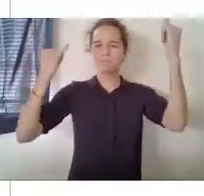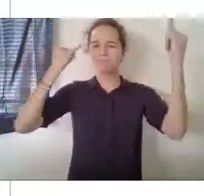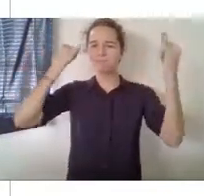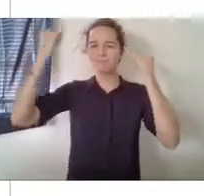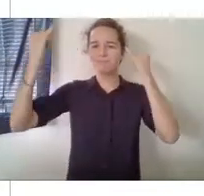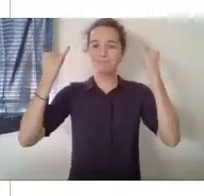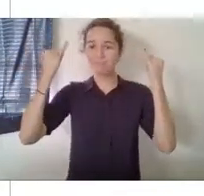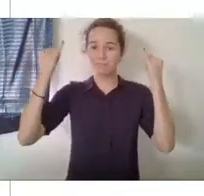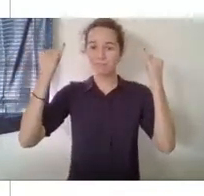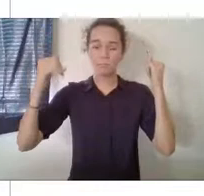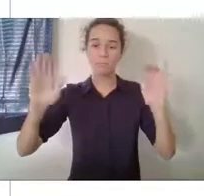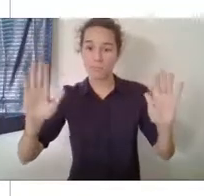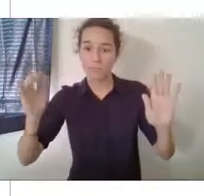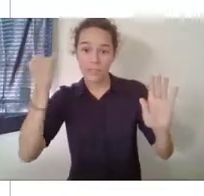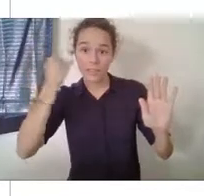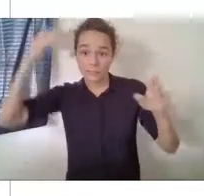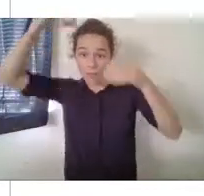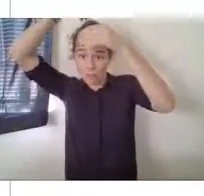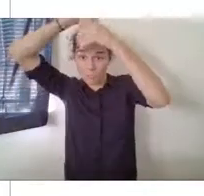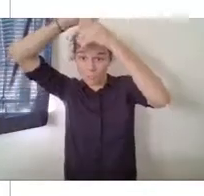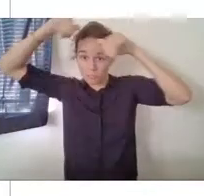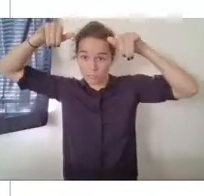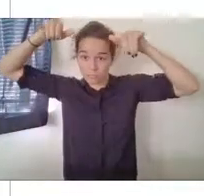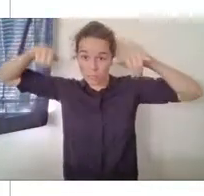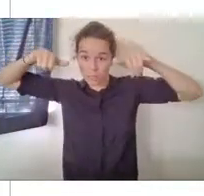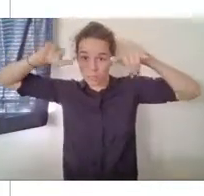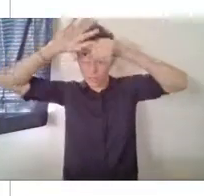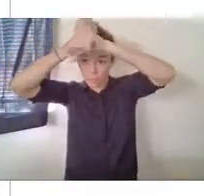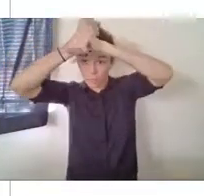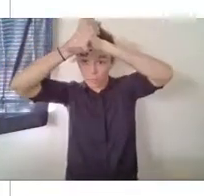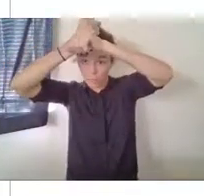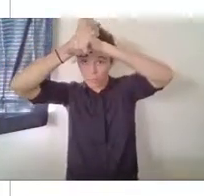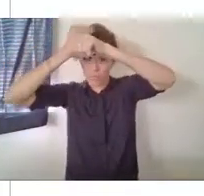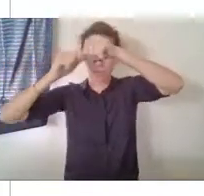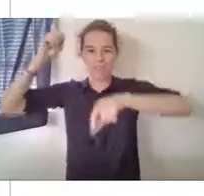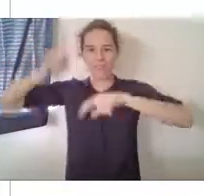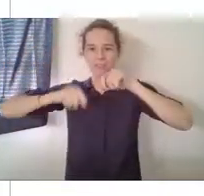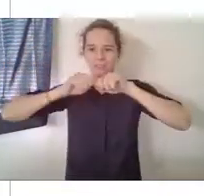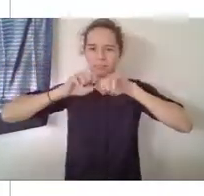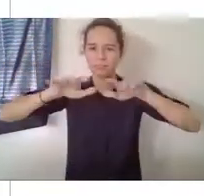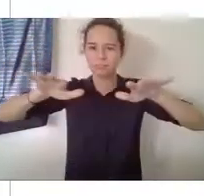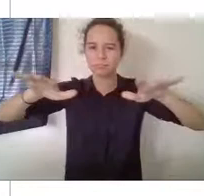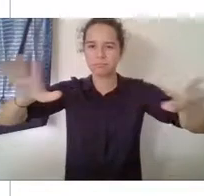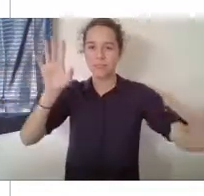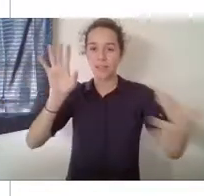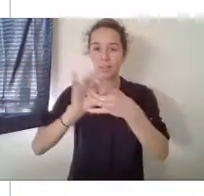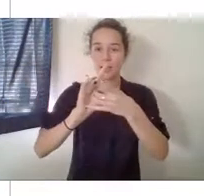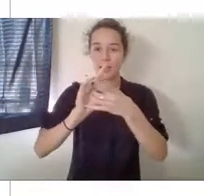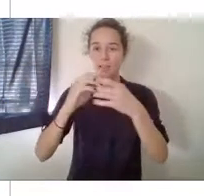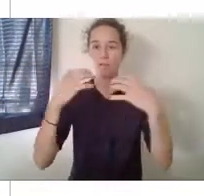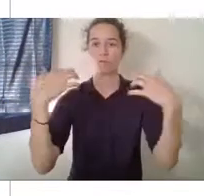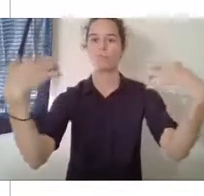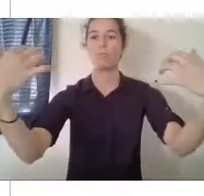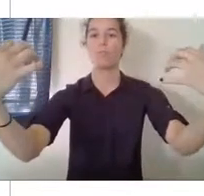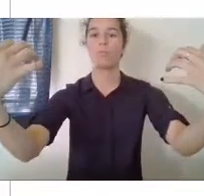message will not have arrived. Our message will not have resonated with the audience. So body language plays a powerful role in how we